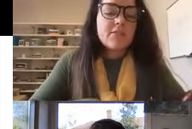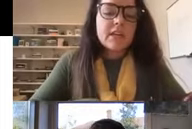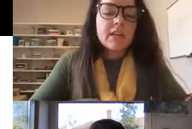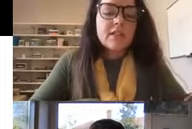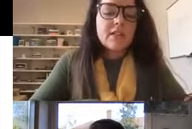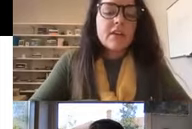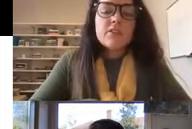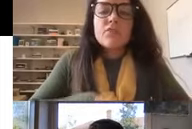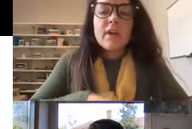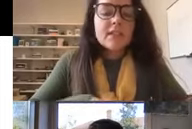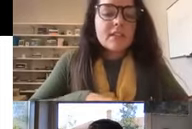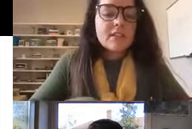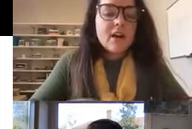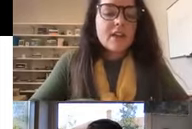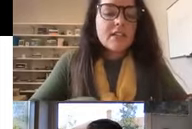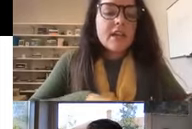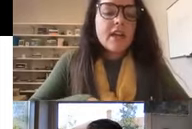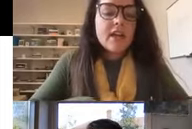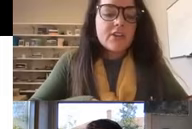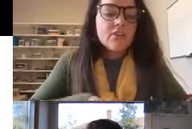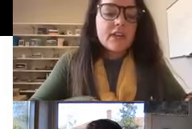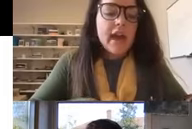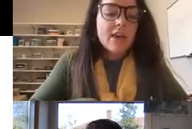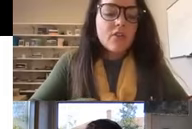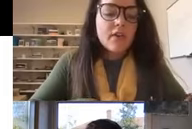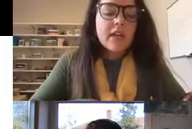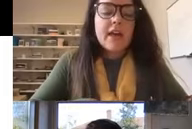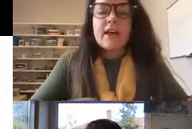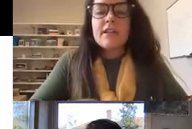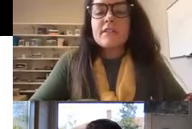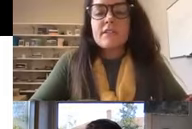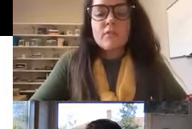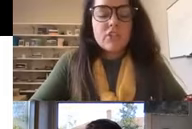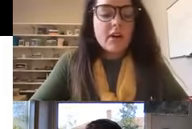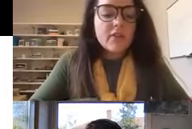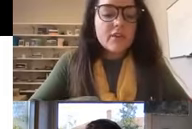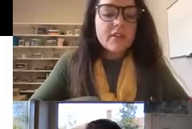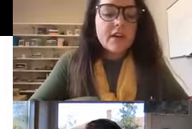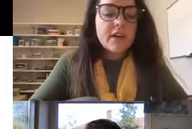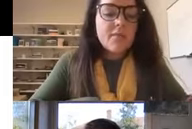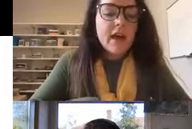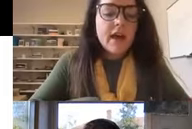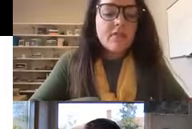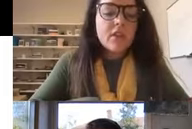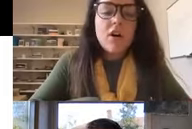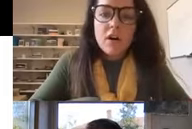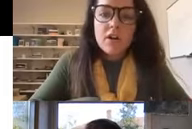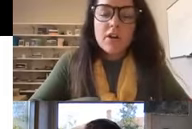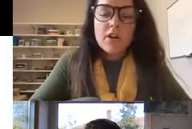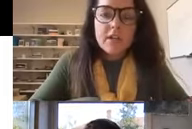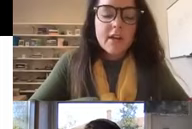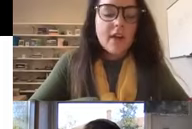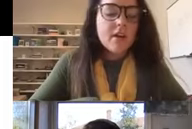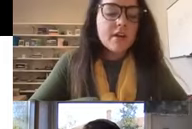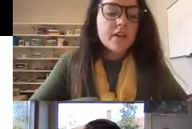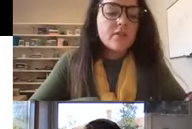place to place. So race is not a natural category, as geographers have long